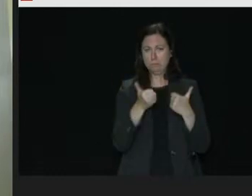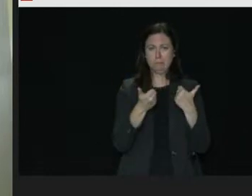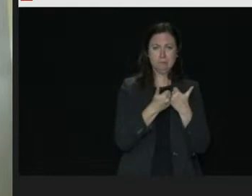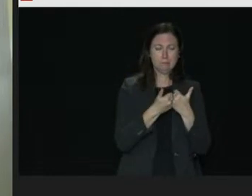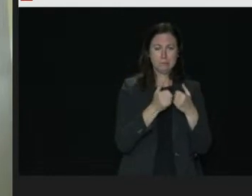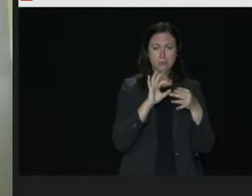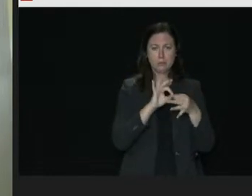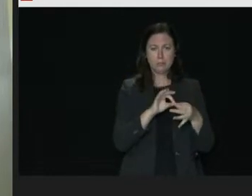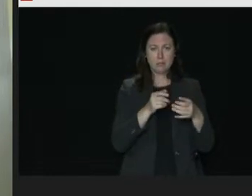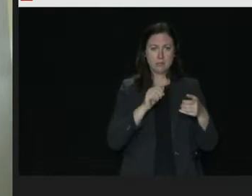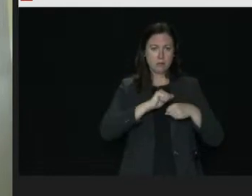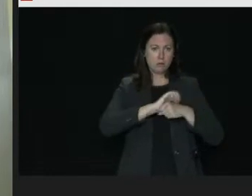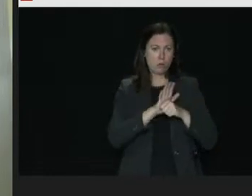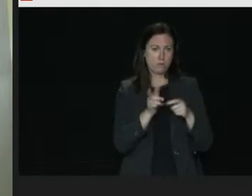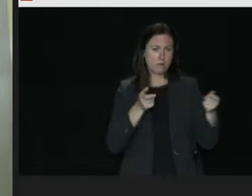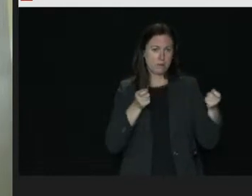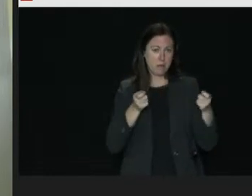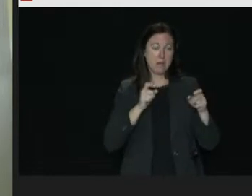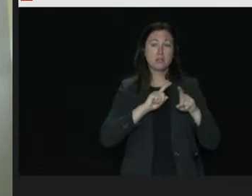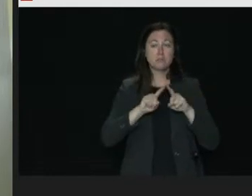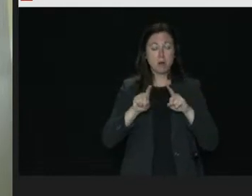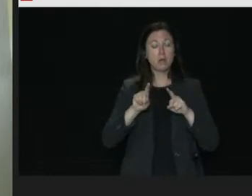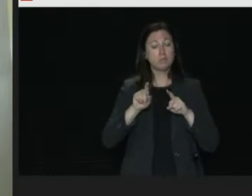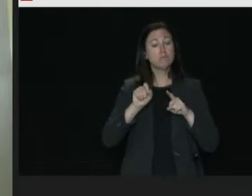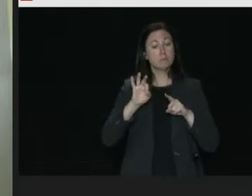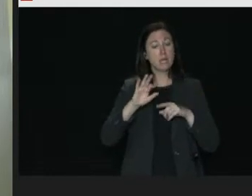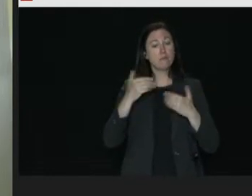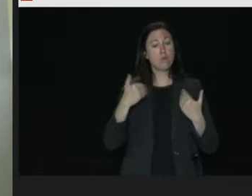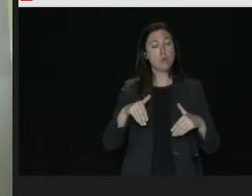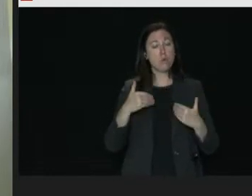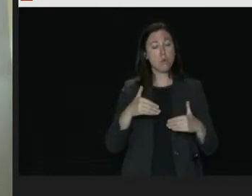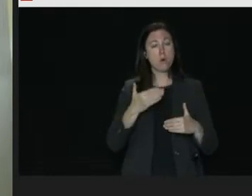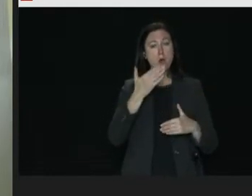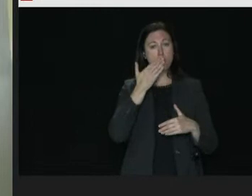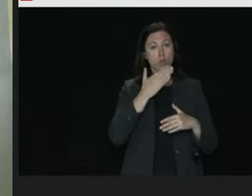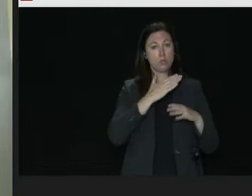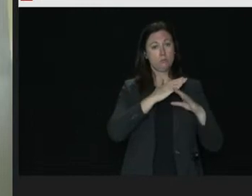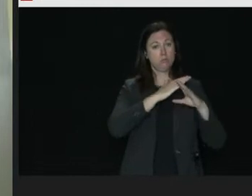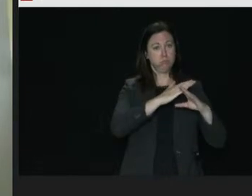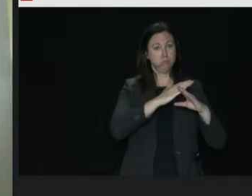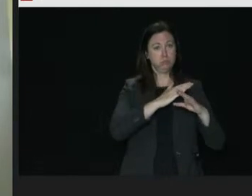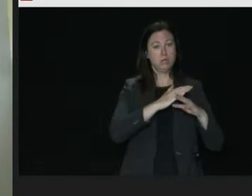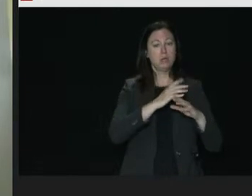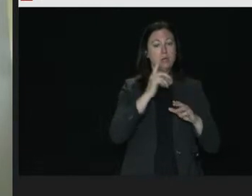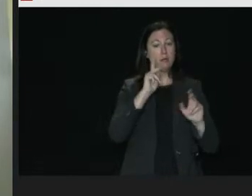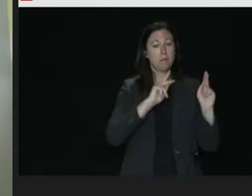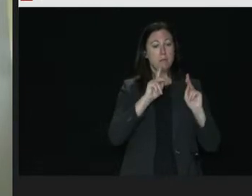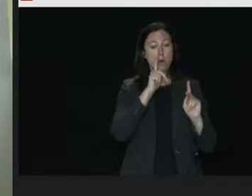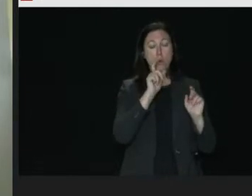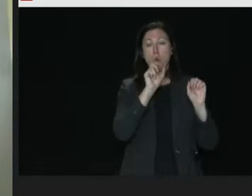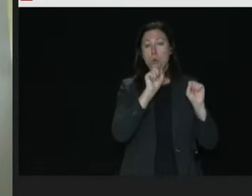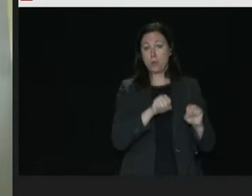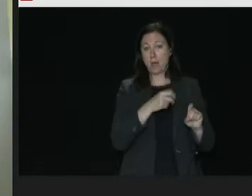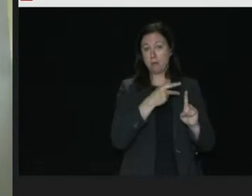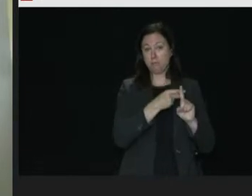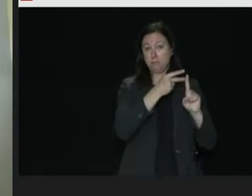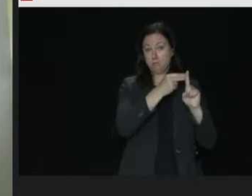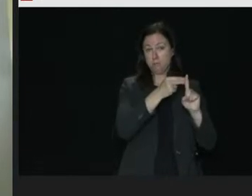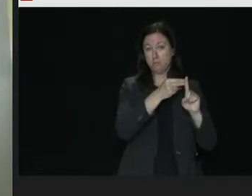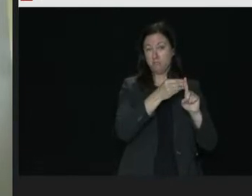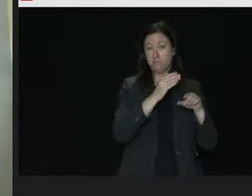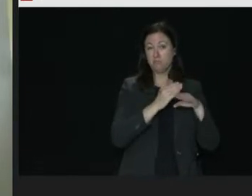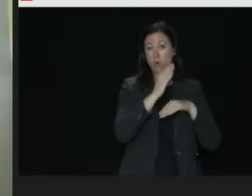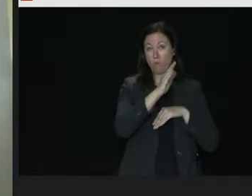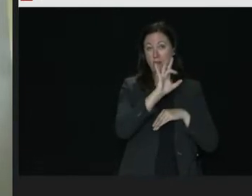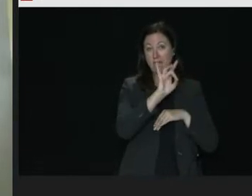update reaffirms that by achieving a strong foundation of protection with over 82% of eligible Canadians fully